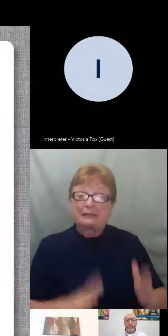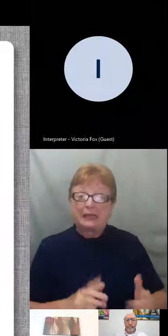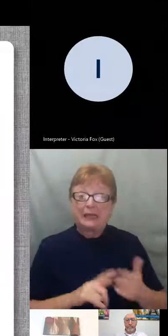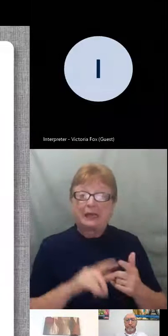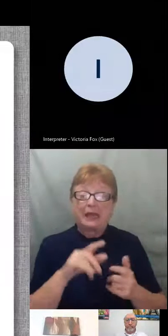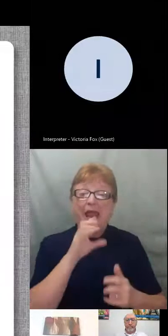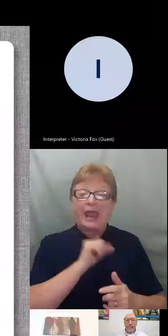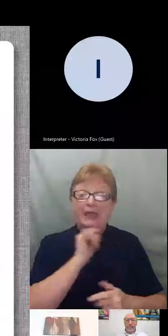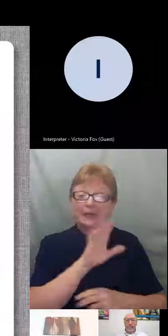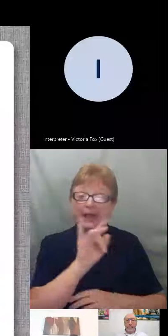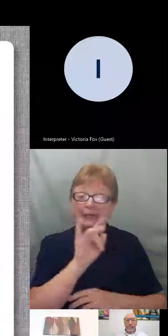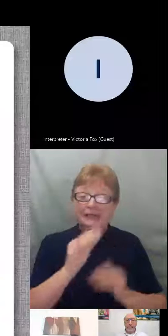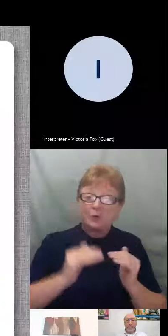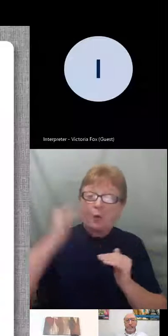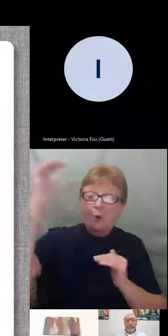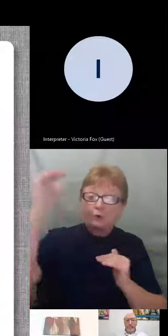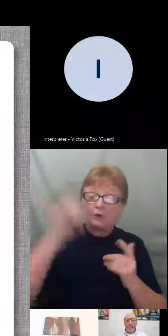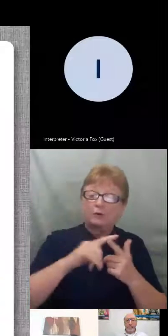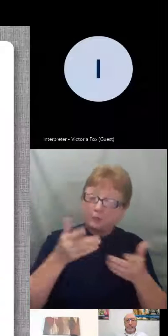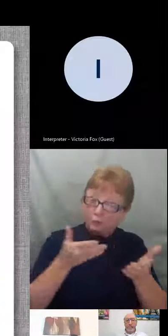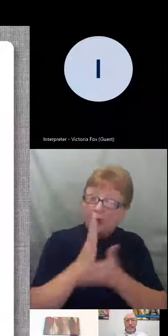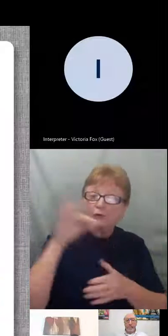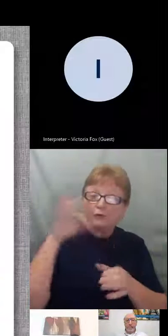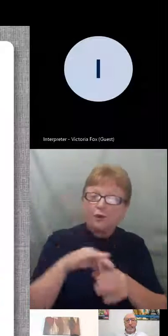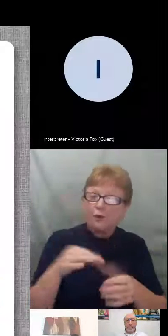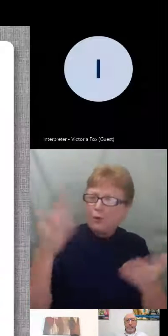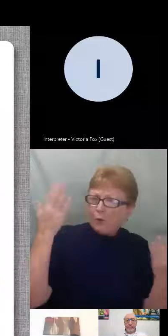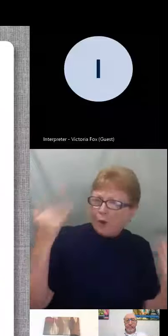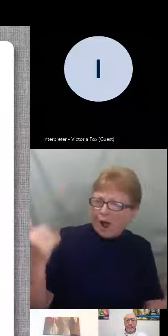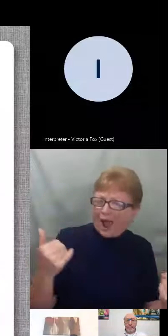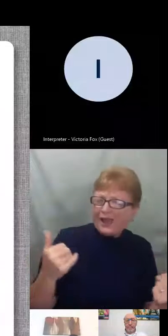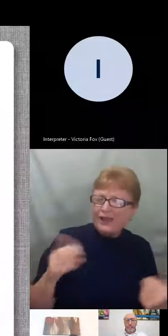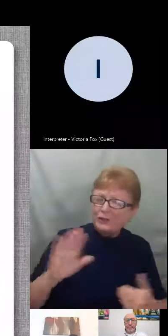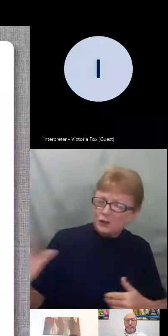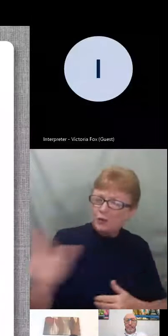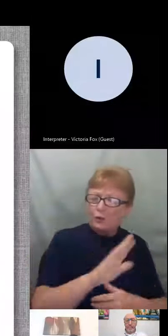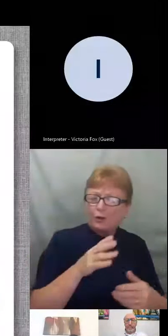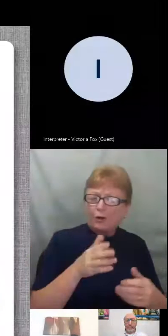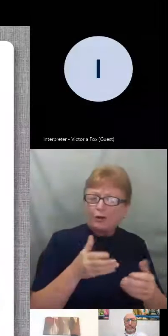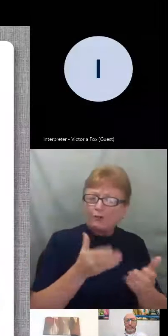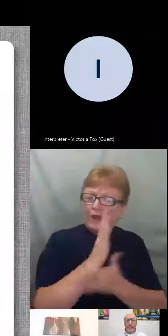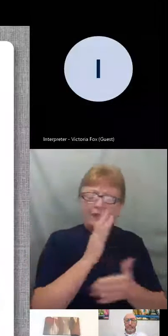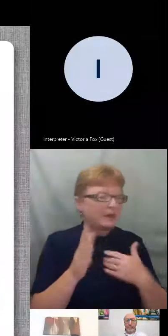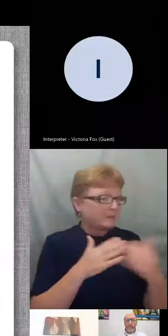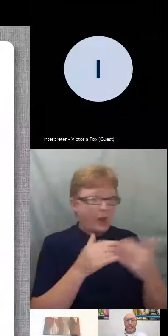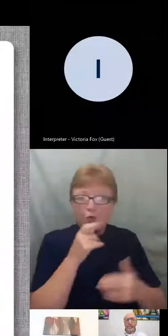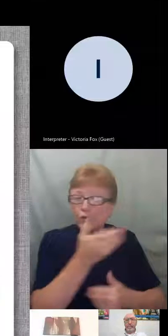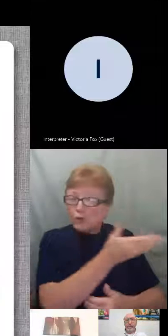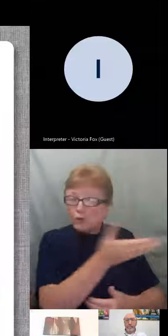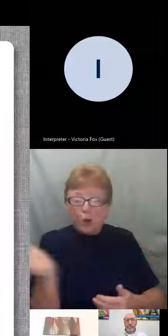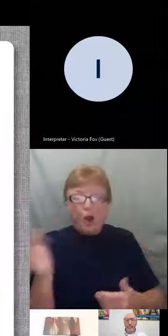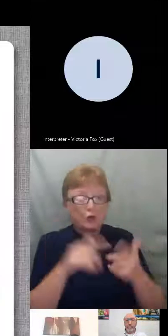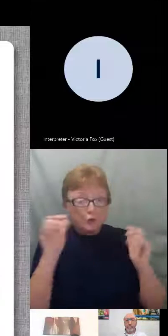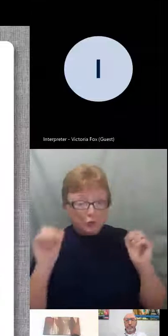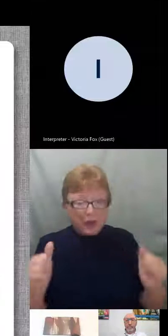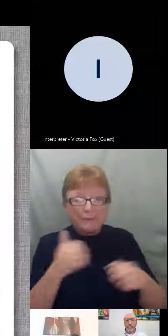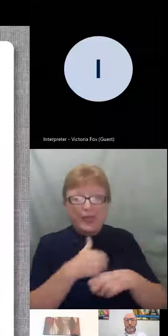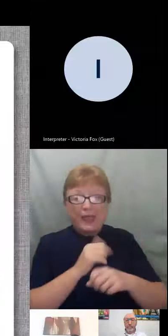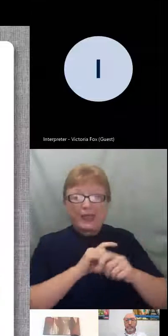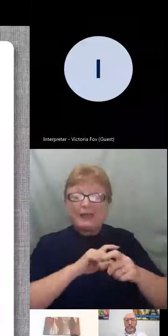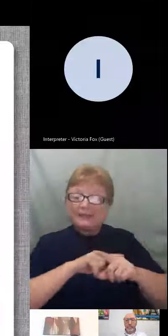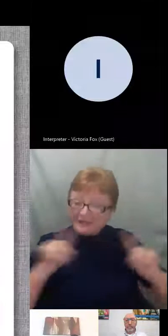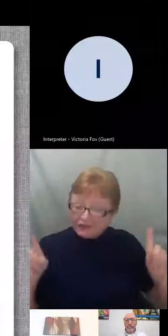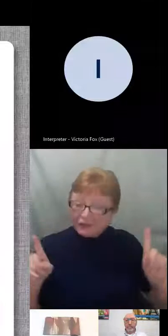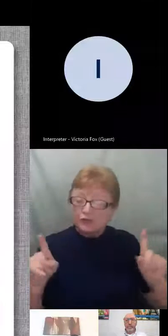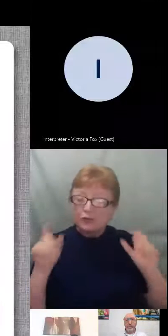Why vote? It's your right, regardless of who you are. you make a difference. It's